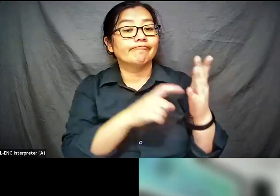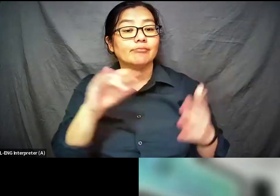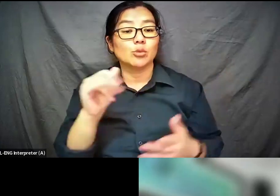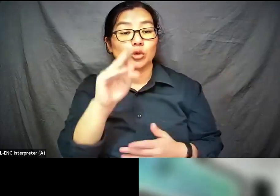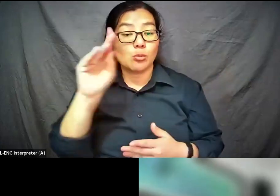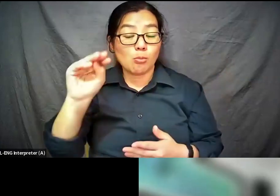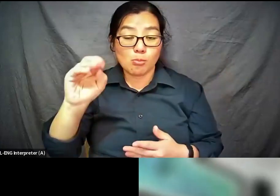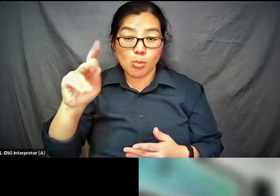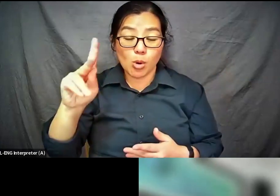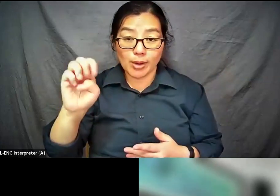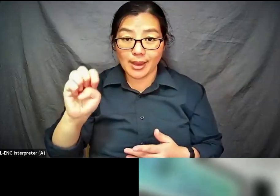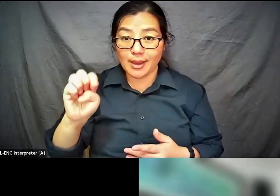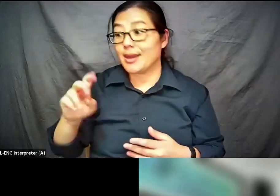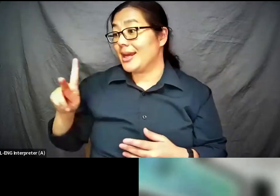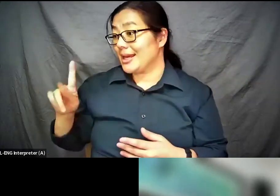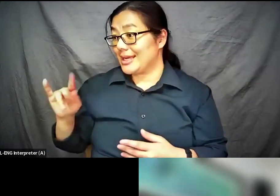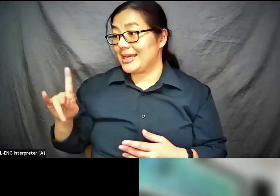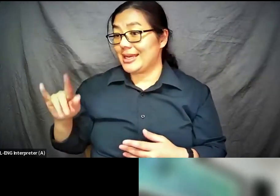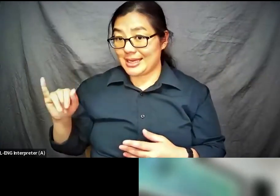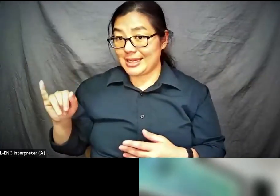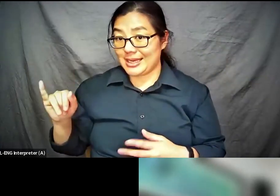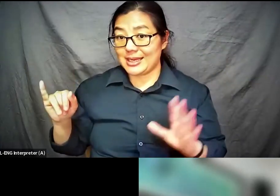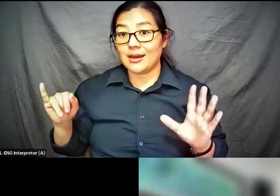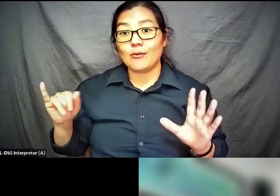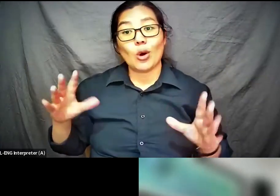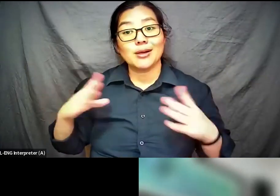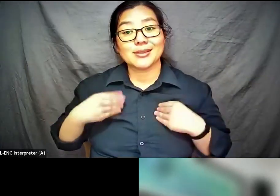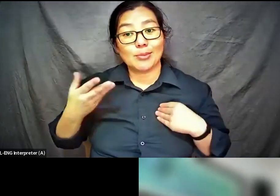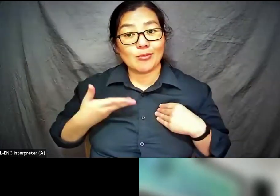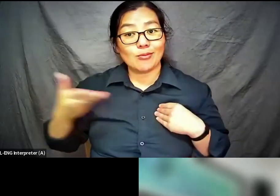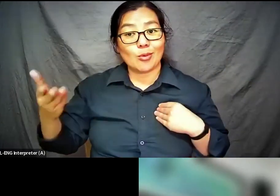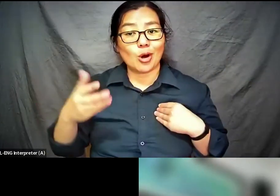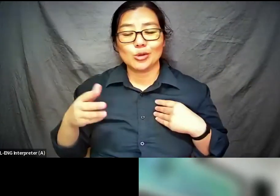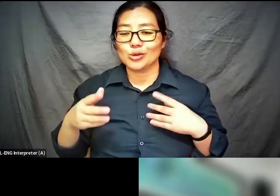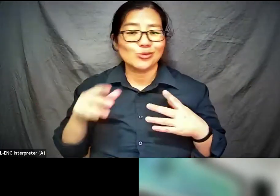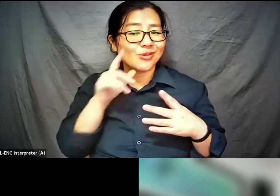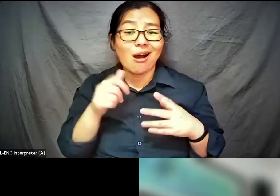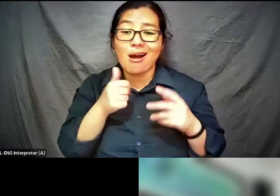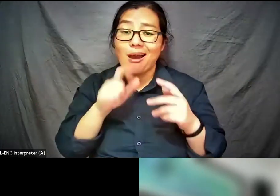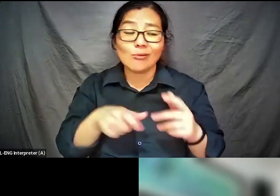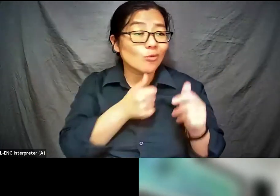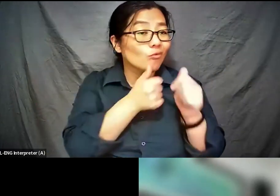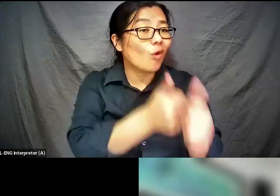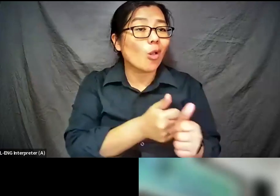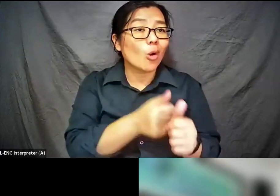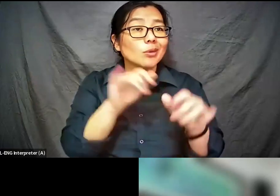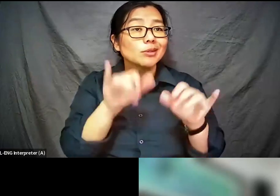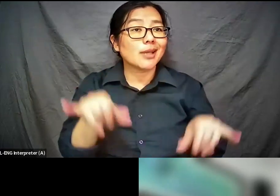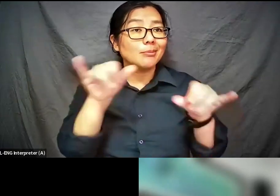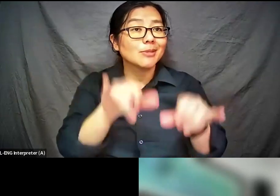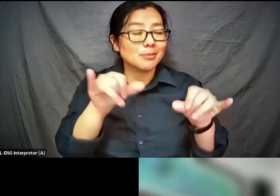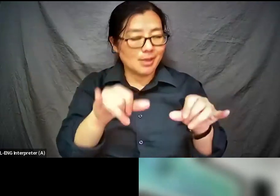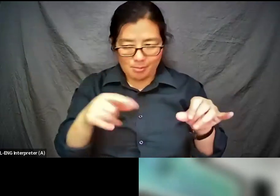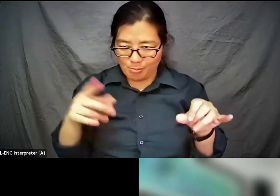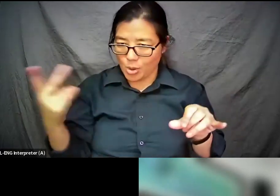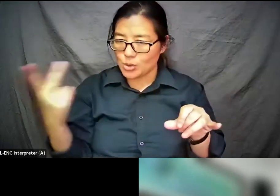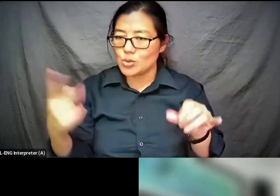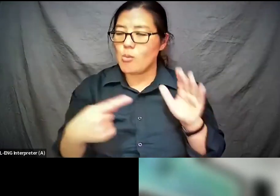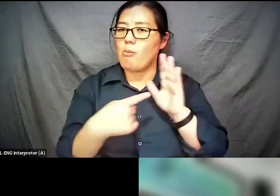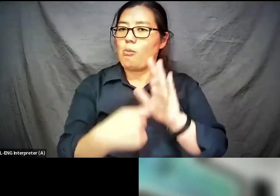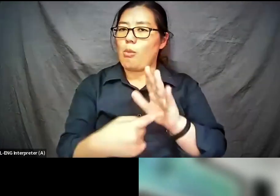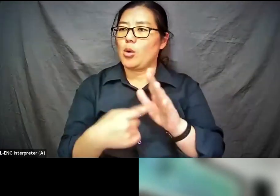this. So I'm really looking to see what models exist in community archives